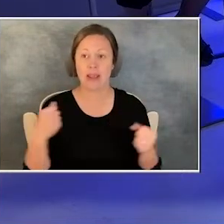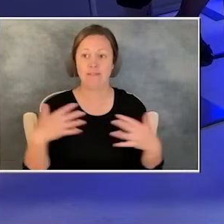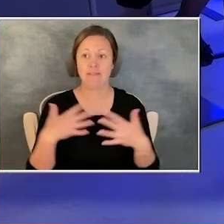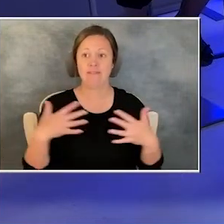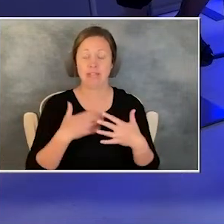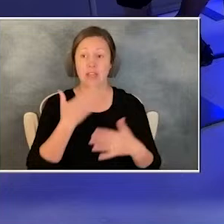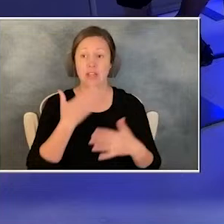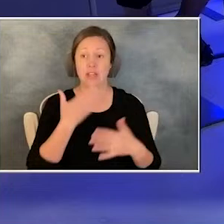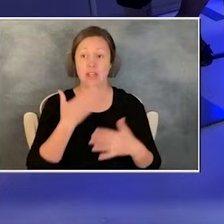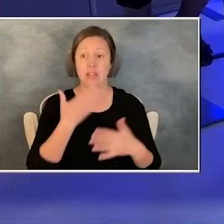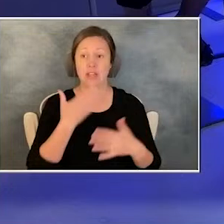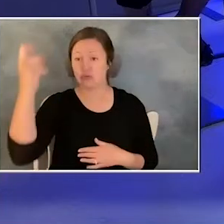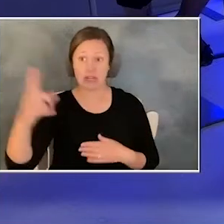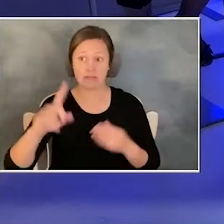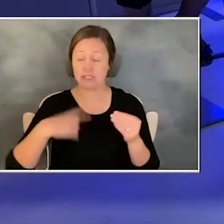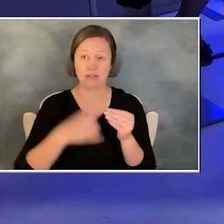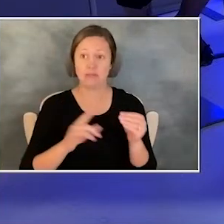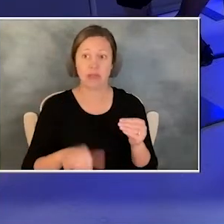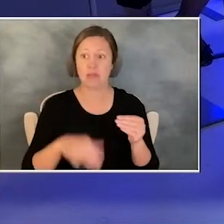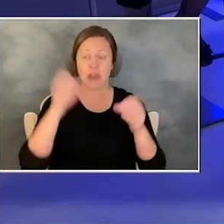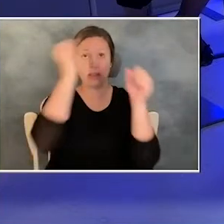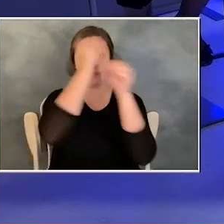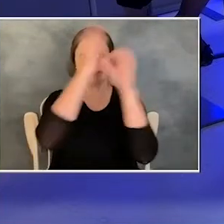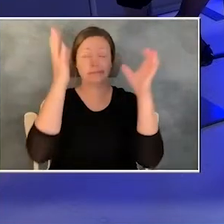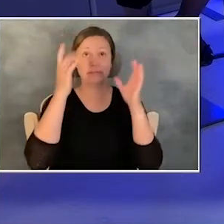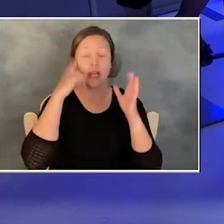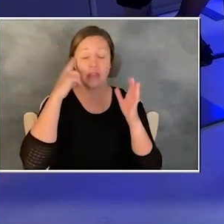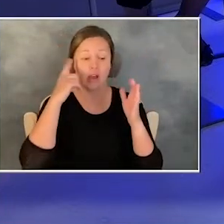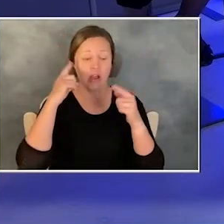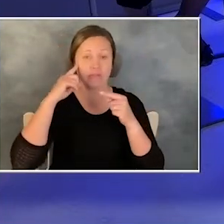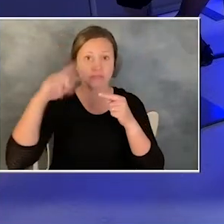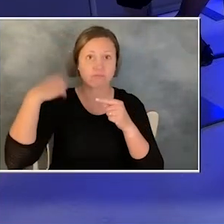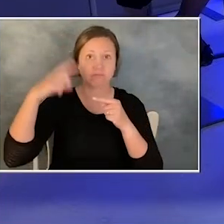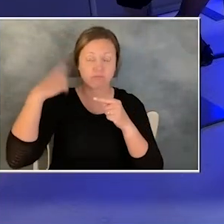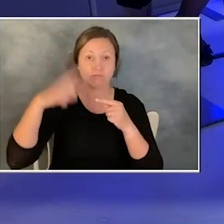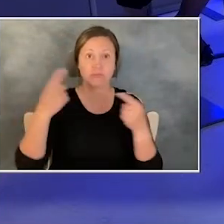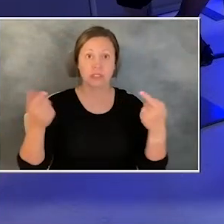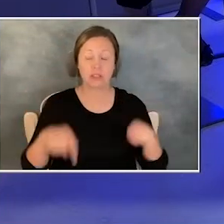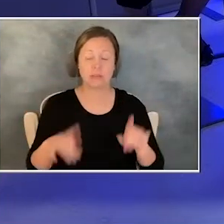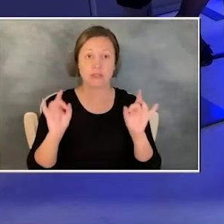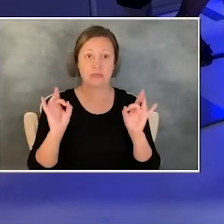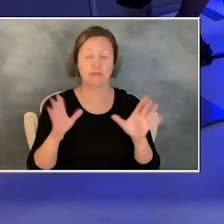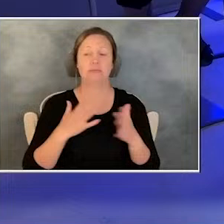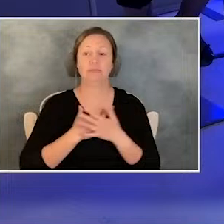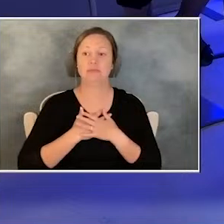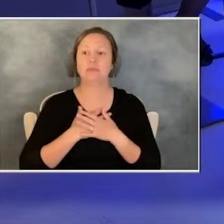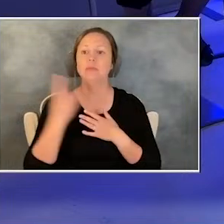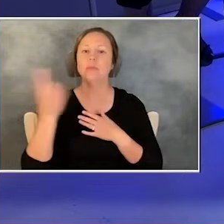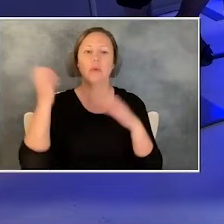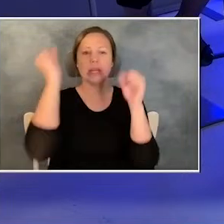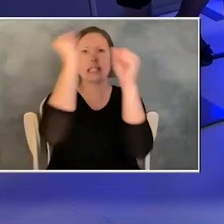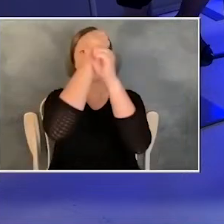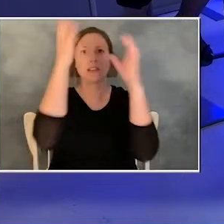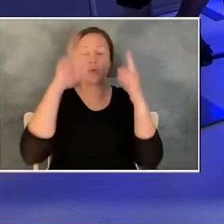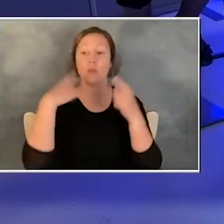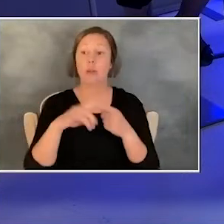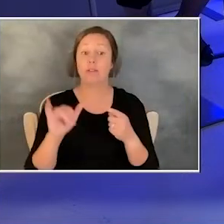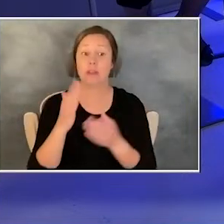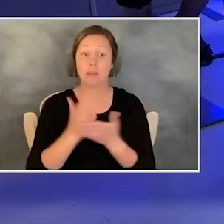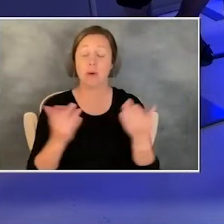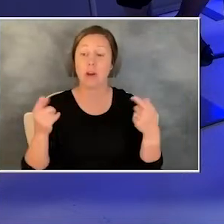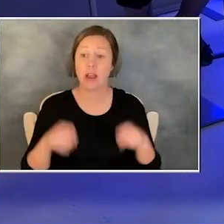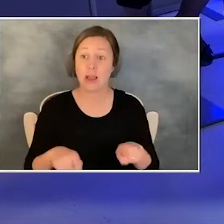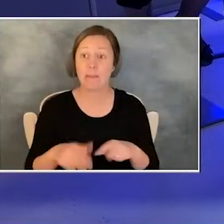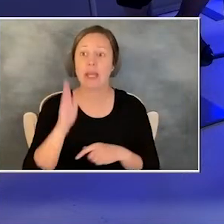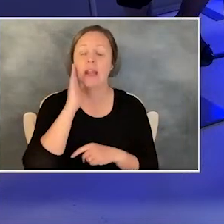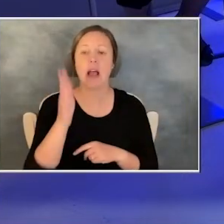daymares about it, played it over in my head, anticipated, rehearsed it, dreaded it. I always envisioned that when this part would happen, I would collapse.